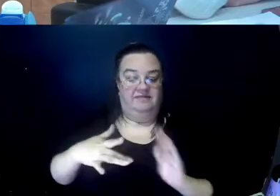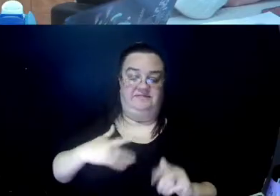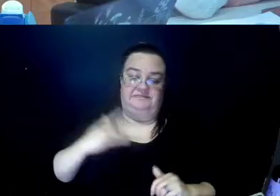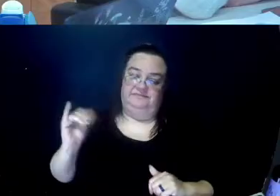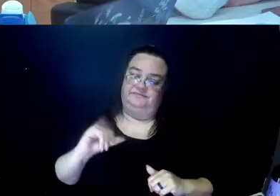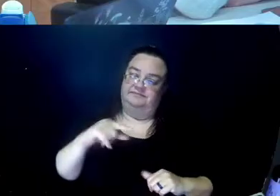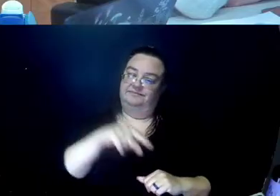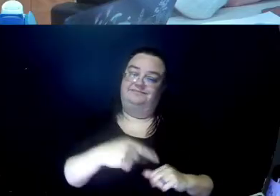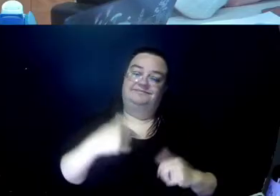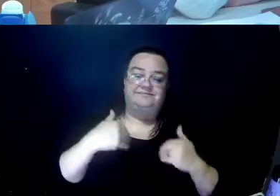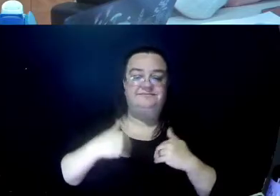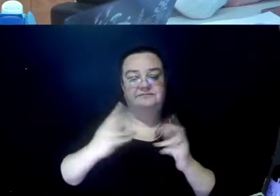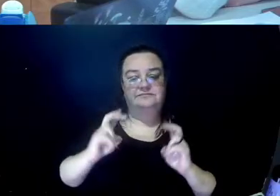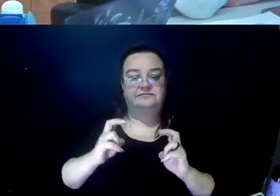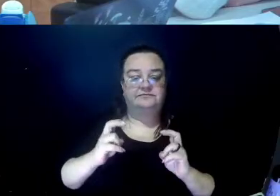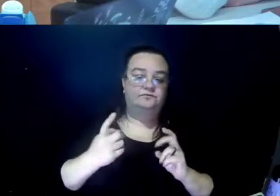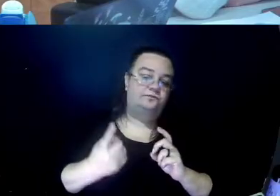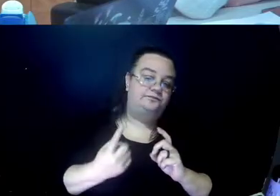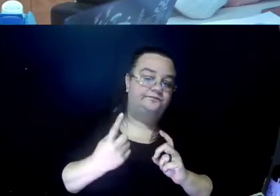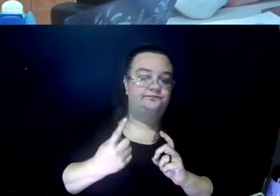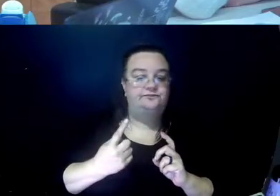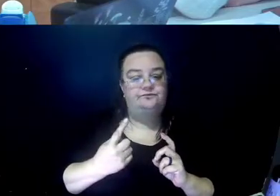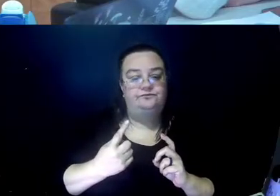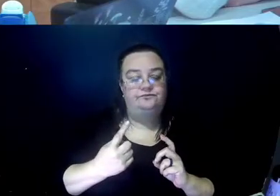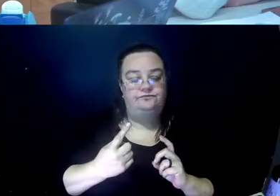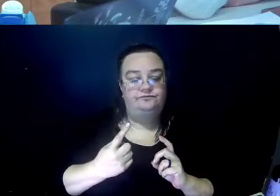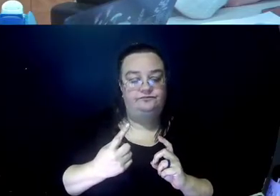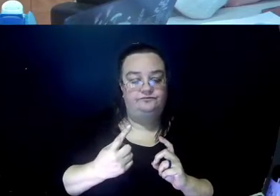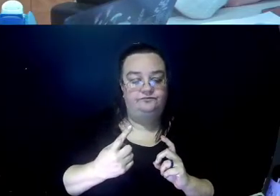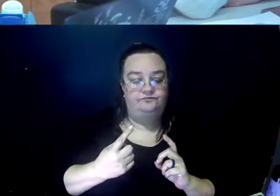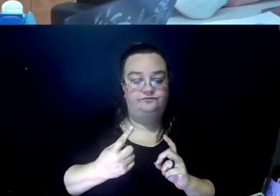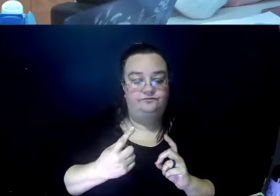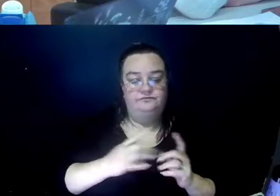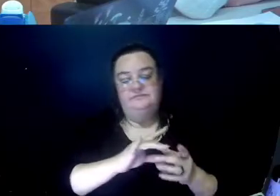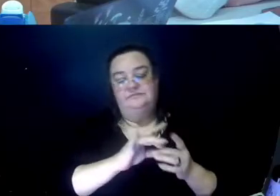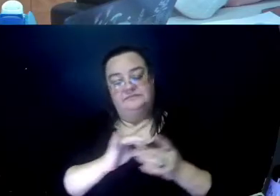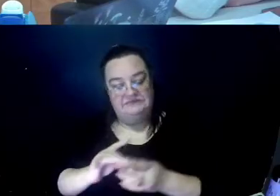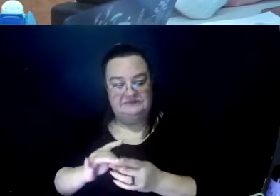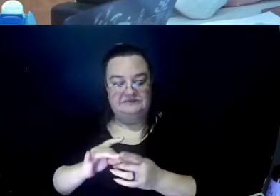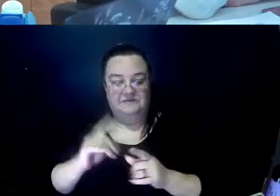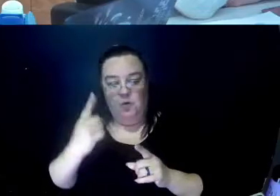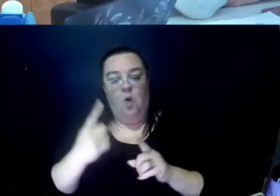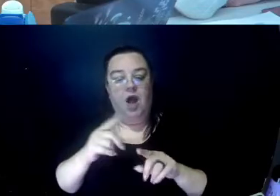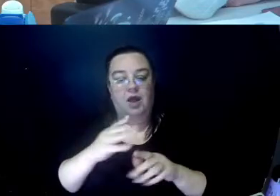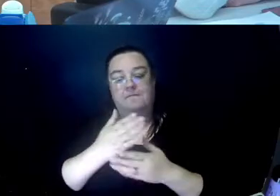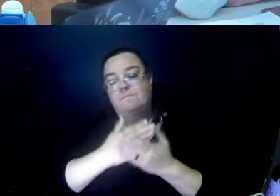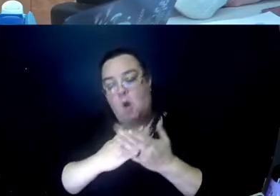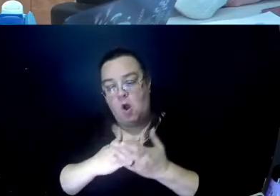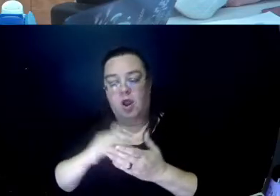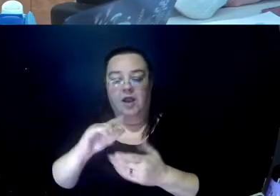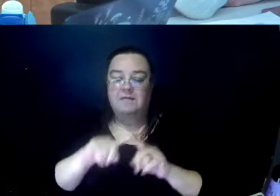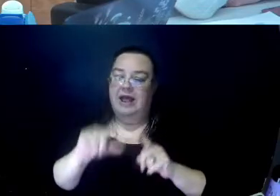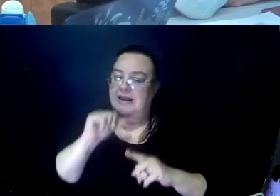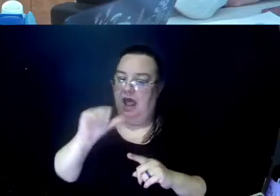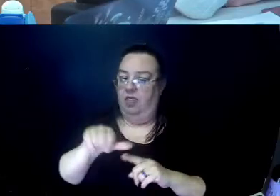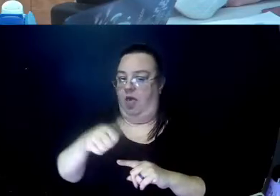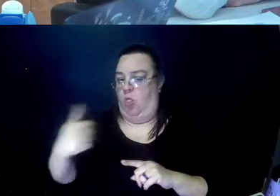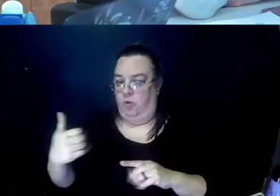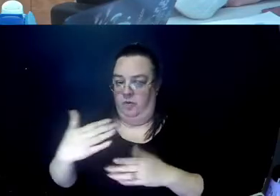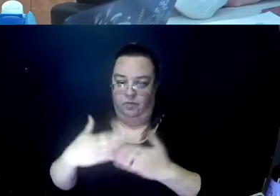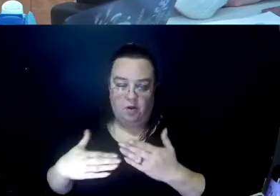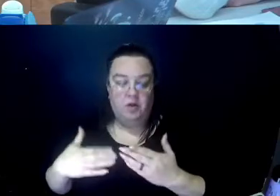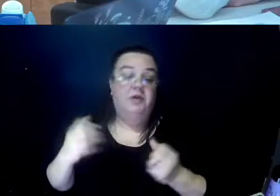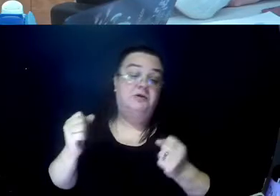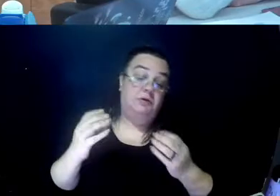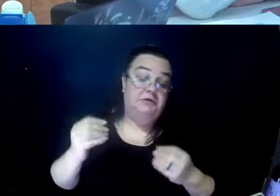one sort of tine of the fork, but not the other. And so,